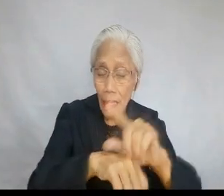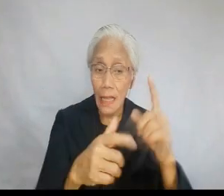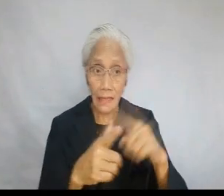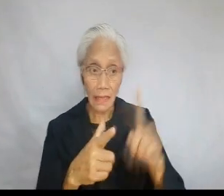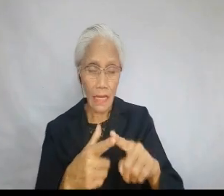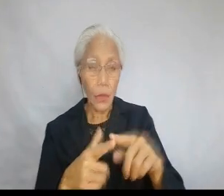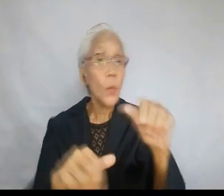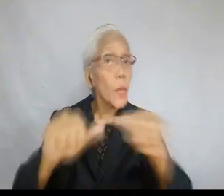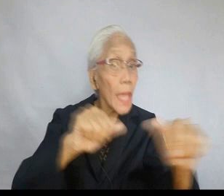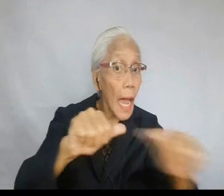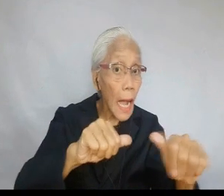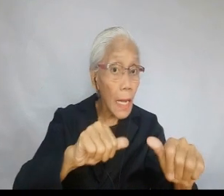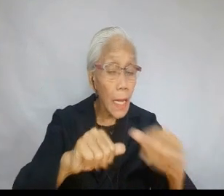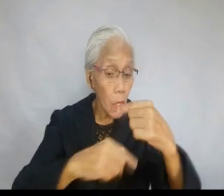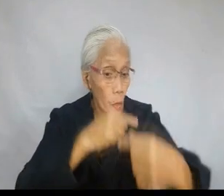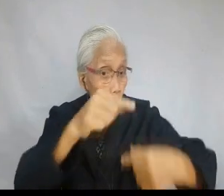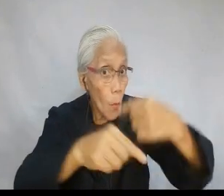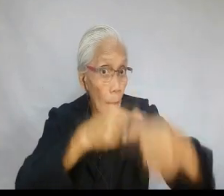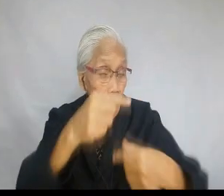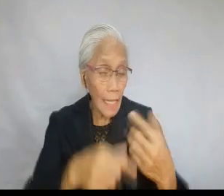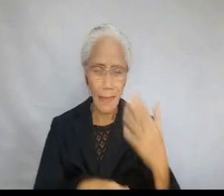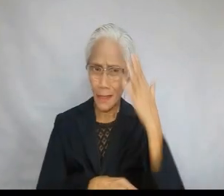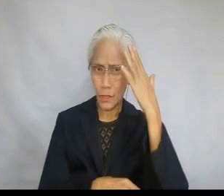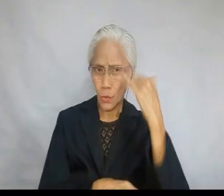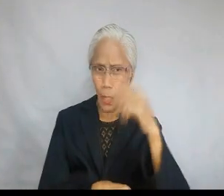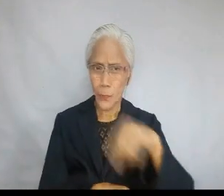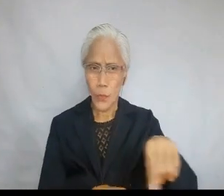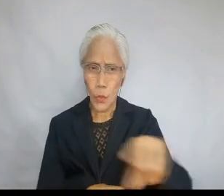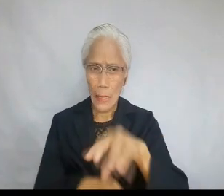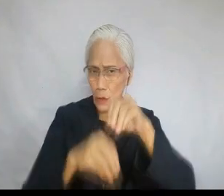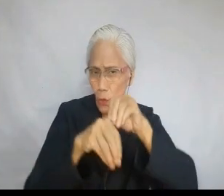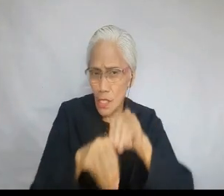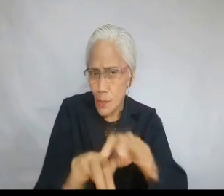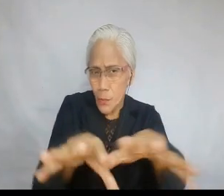locally, and then we act globally. That